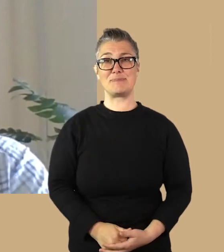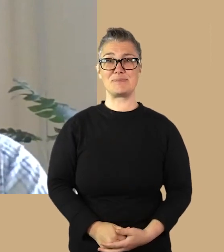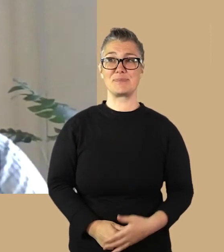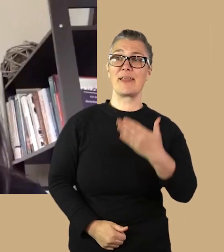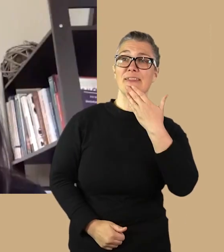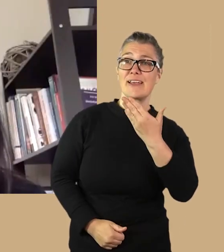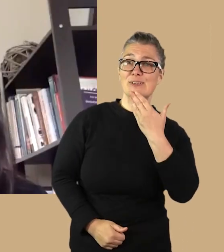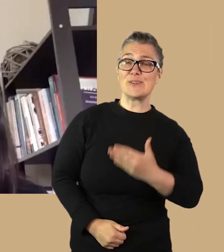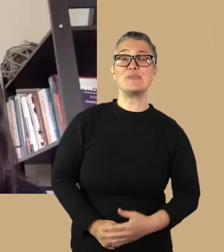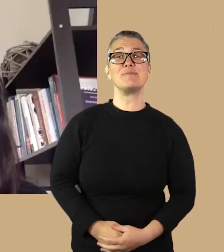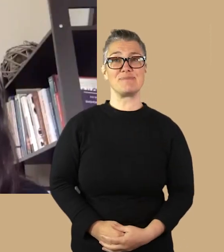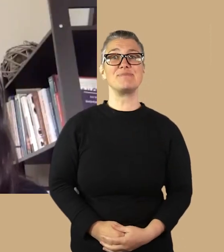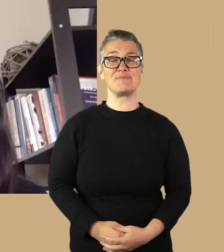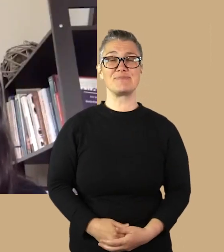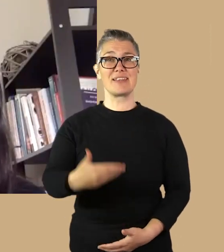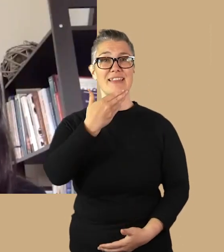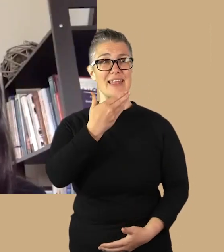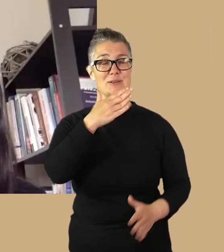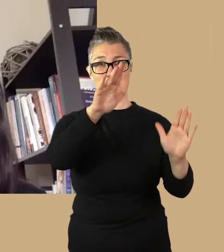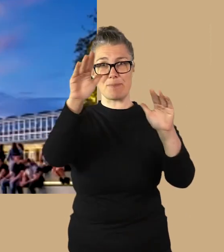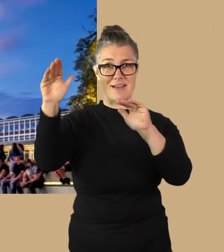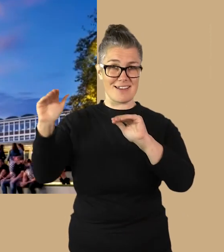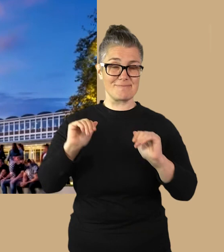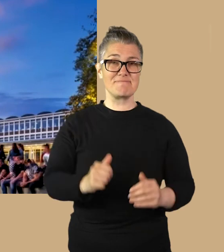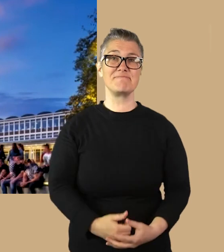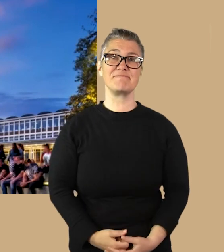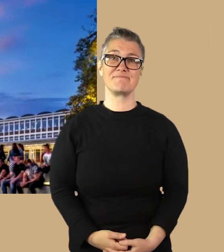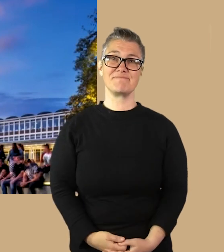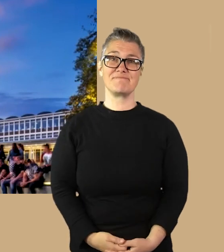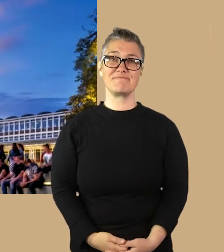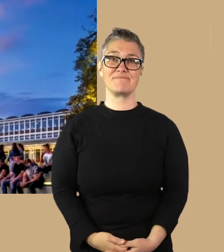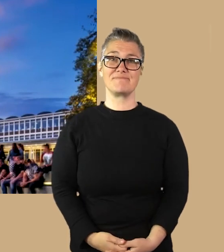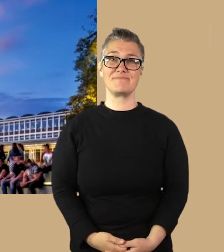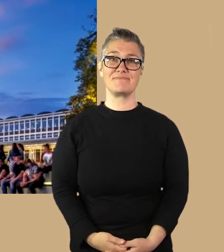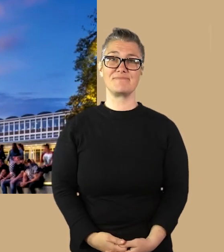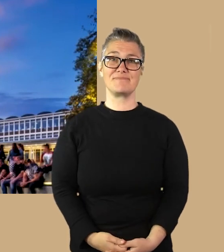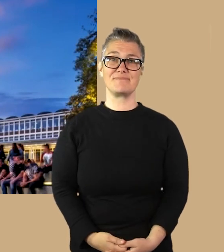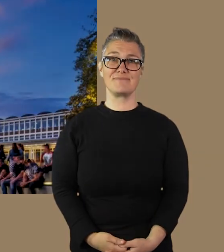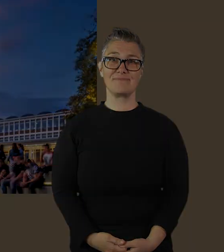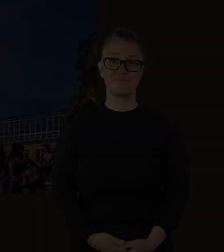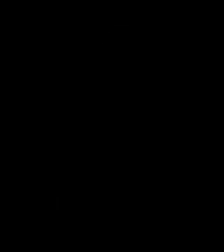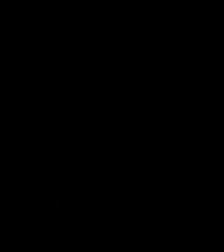Bye. Thank you, everybody. Thanks. Thank you, everyone.